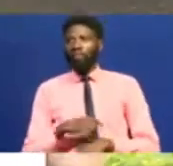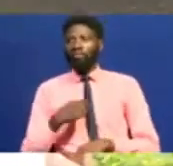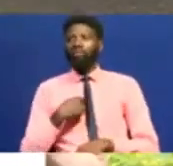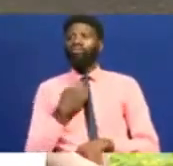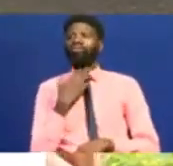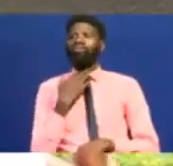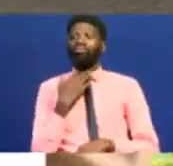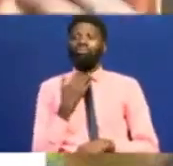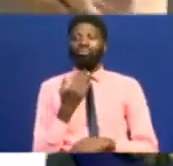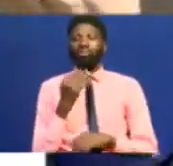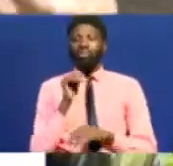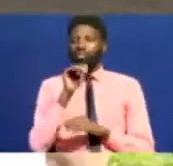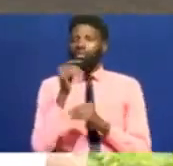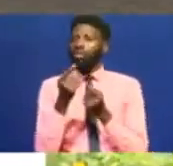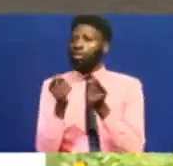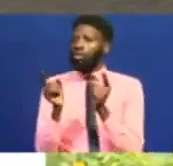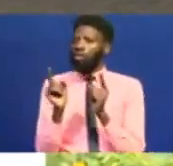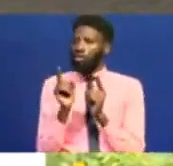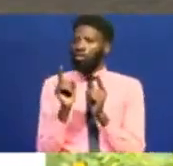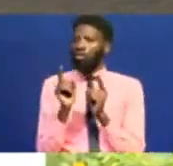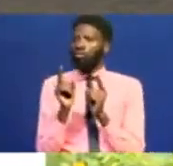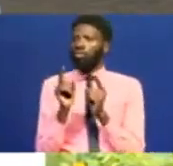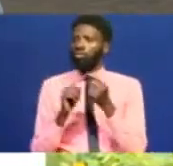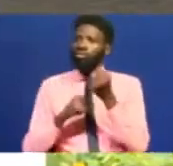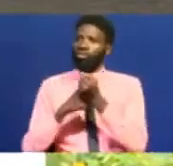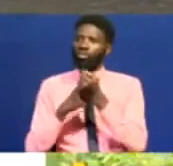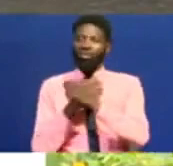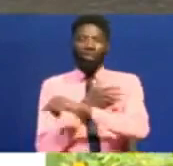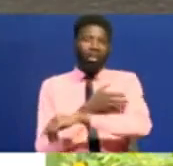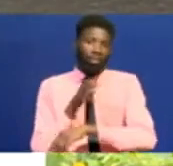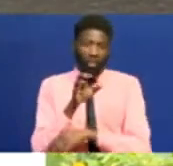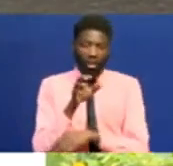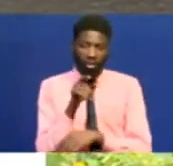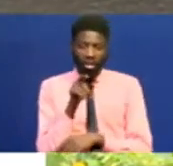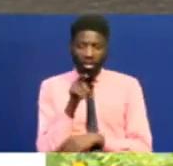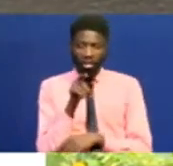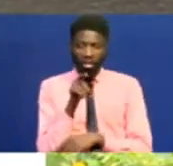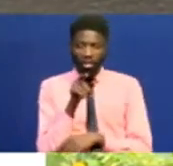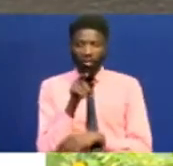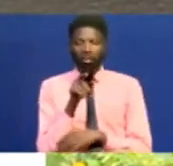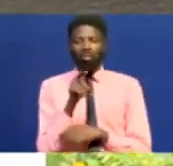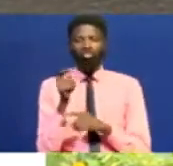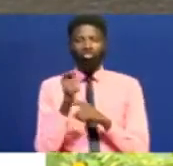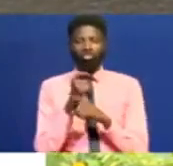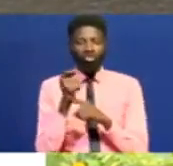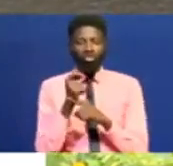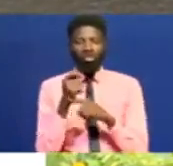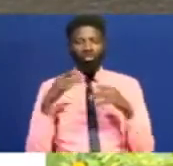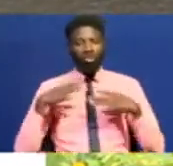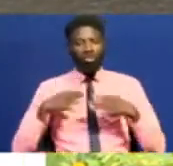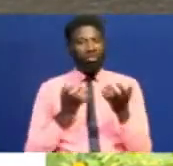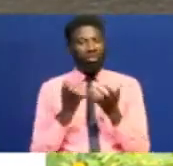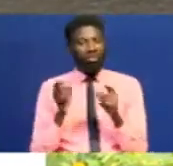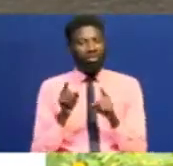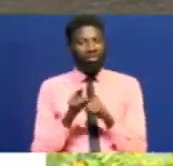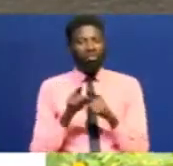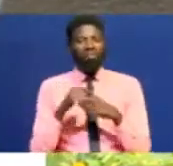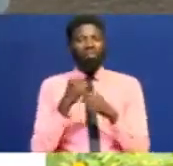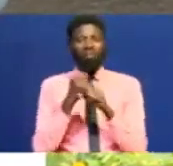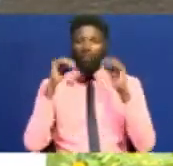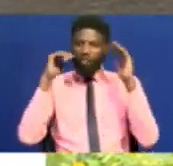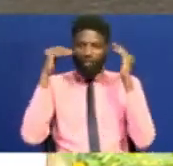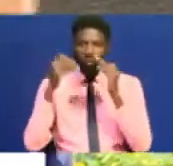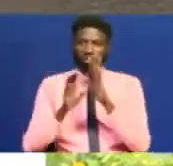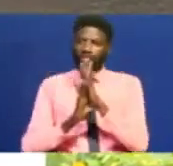help to educate and to train business people, and also to create focus on development